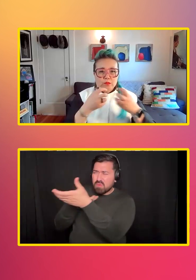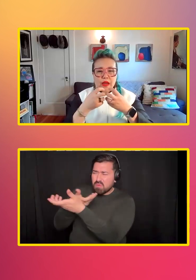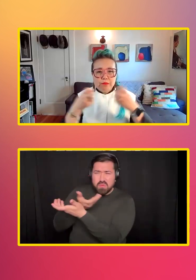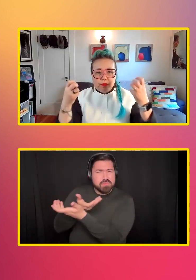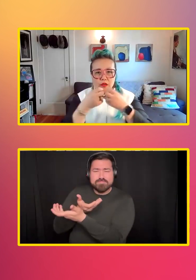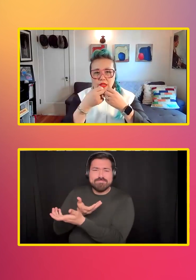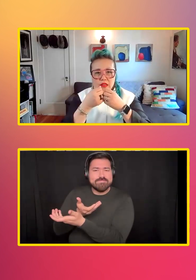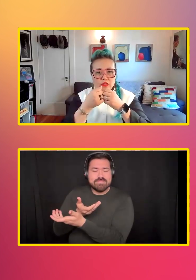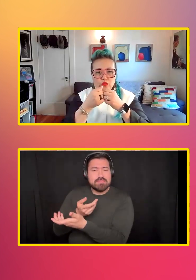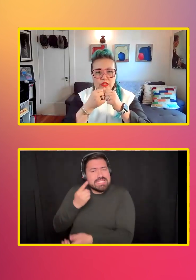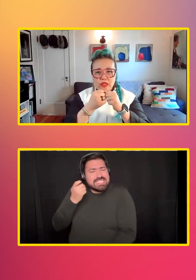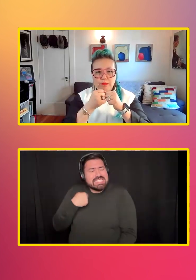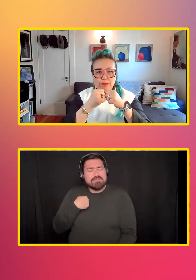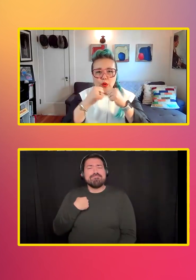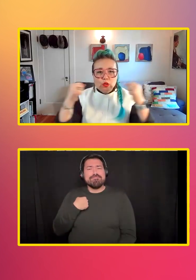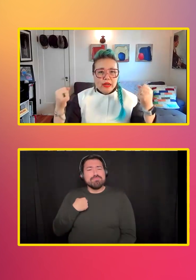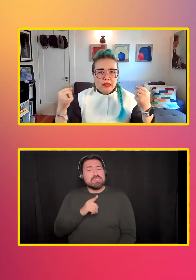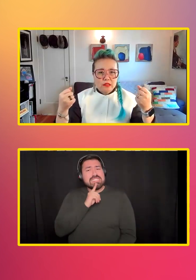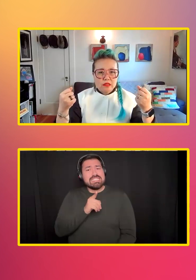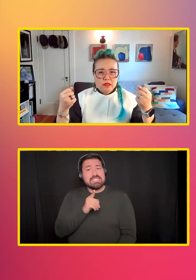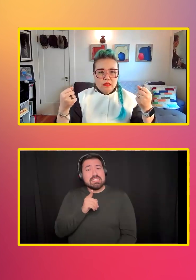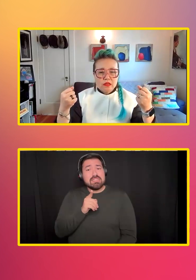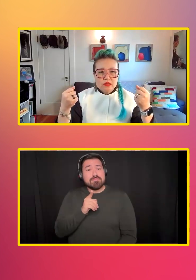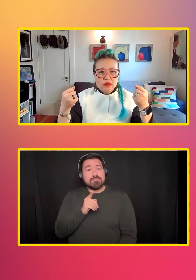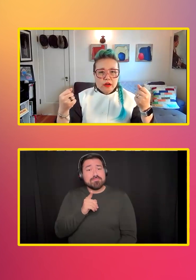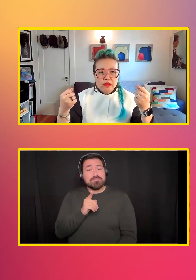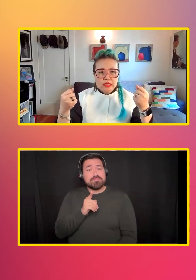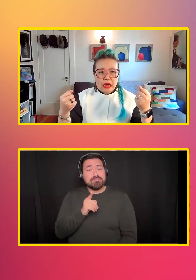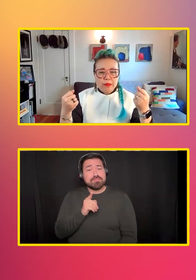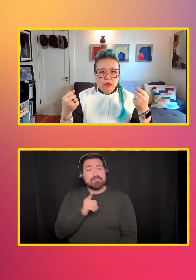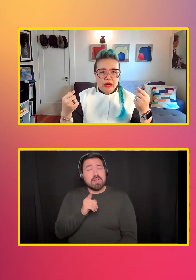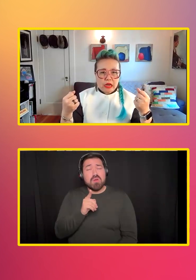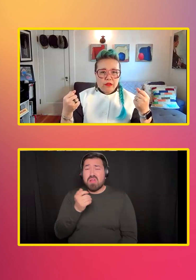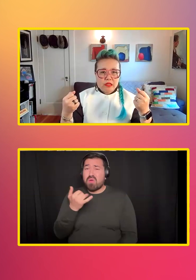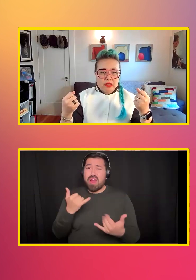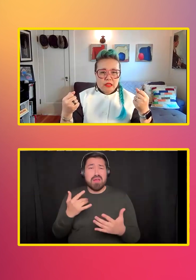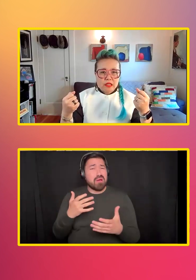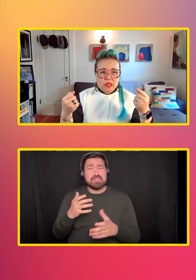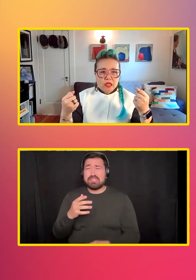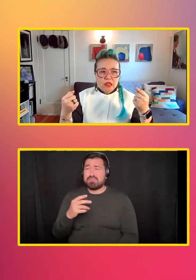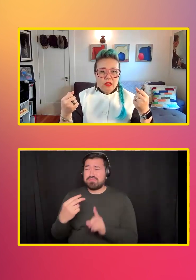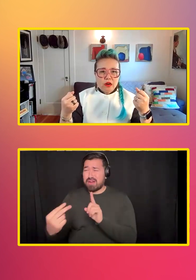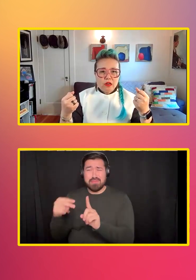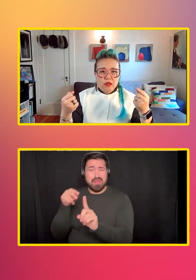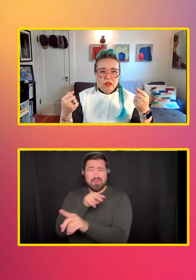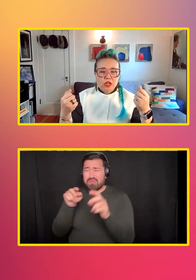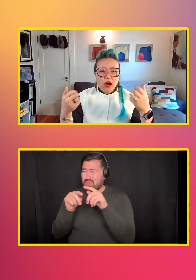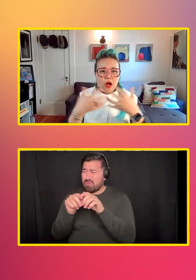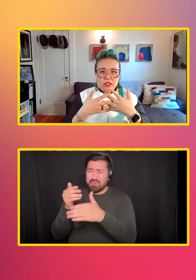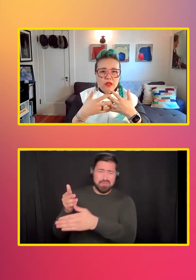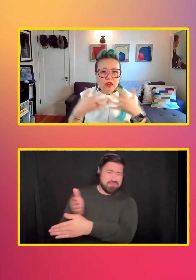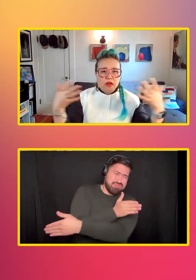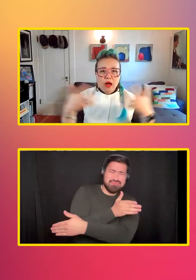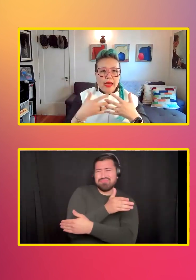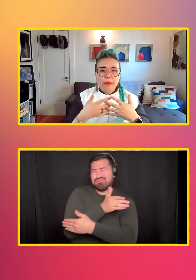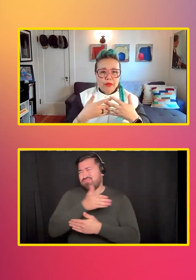why like this really polarized scenario that's happening right now is that there are